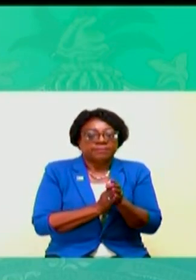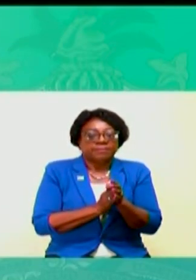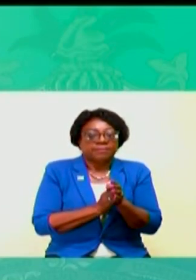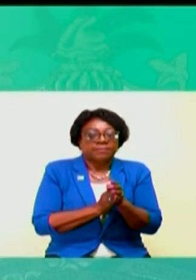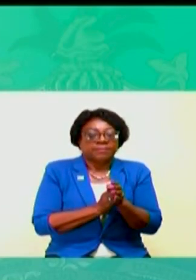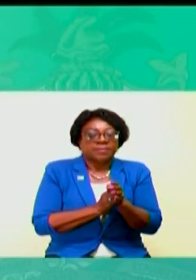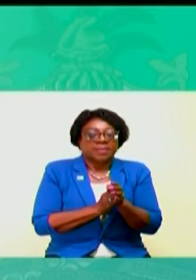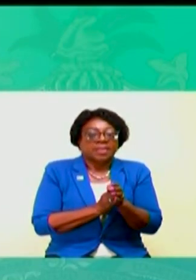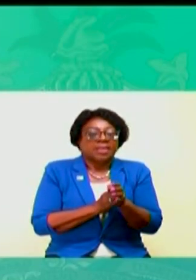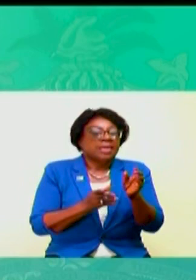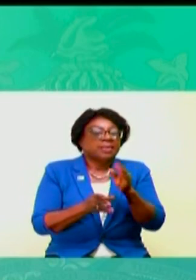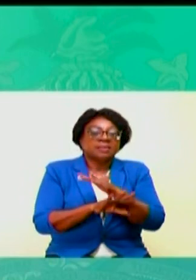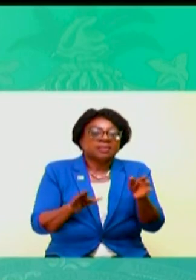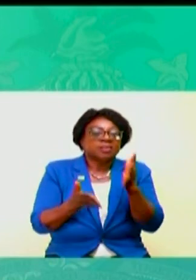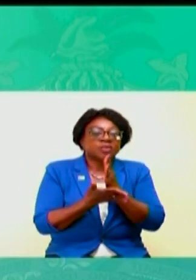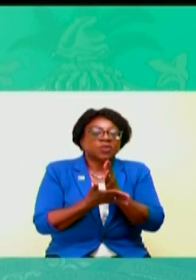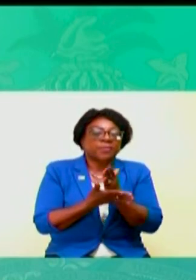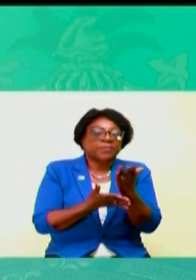And it doesn't stop there.